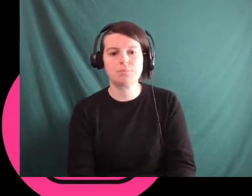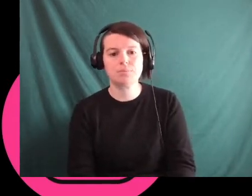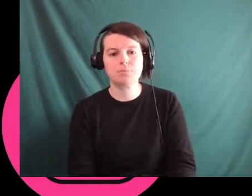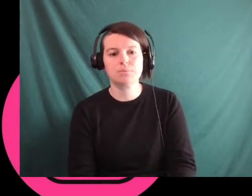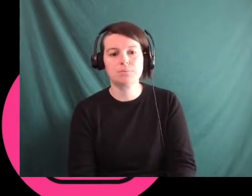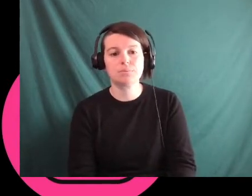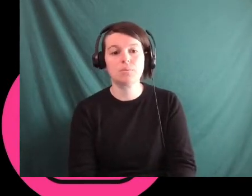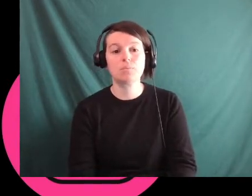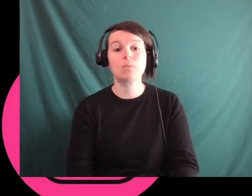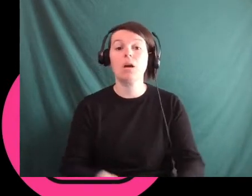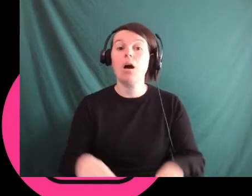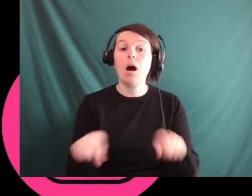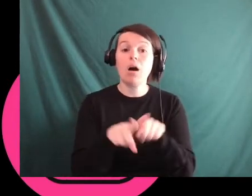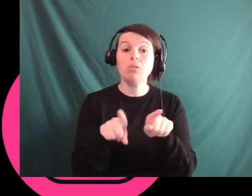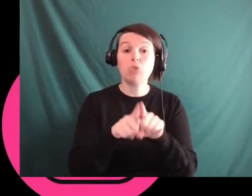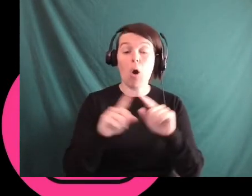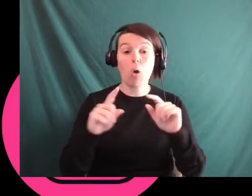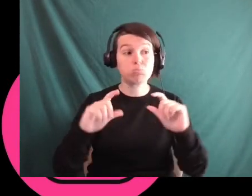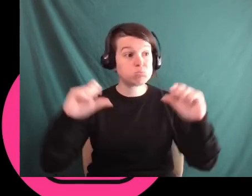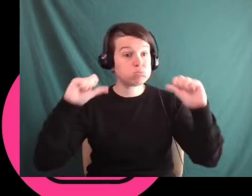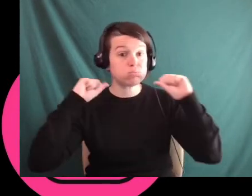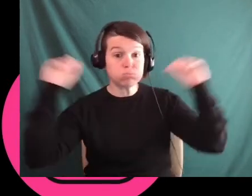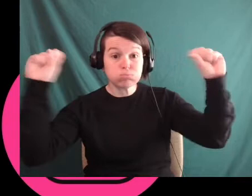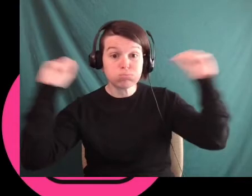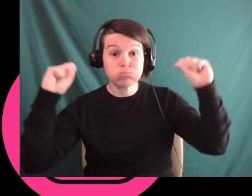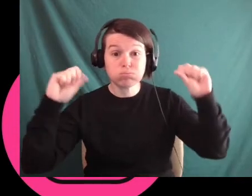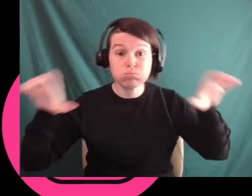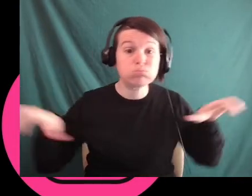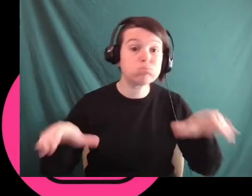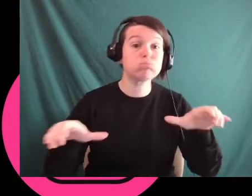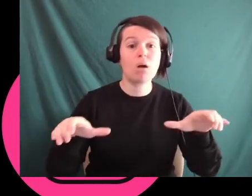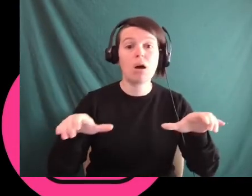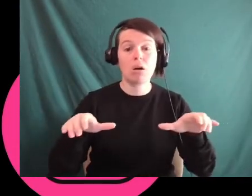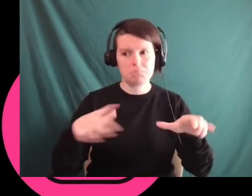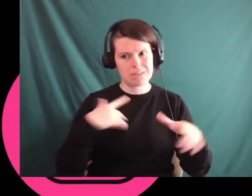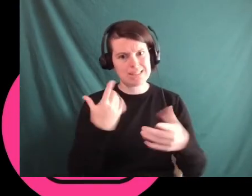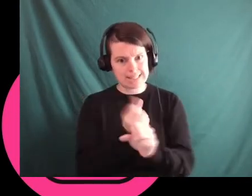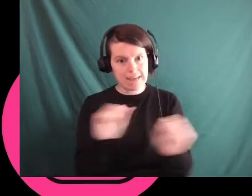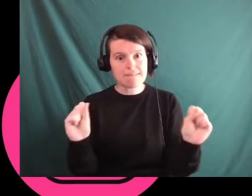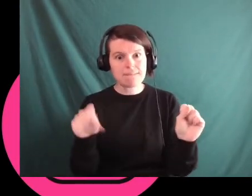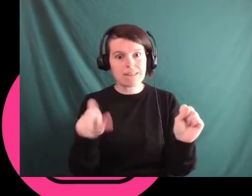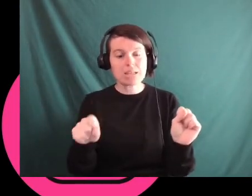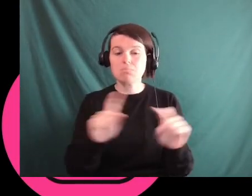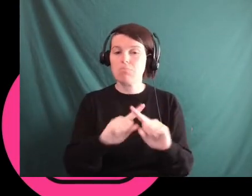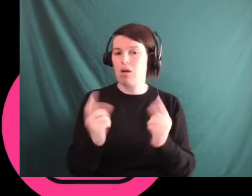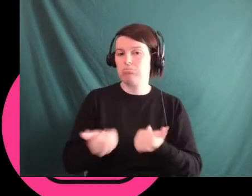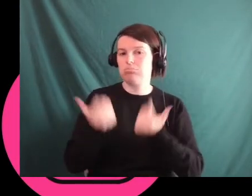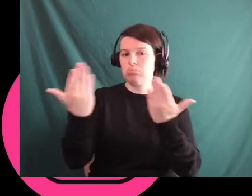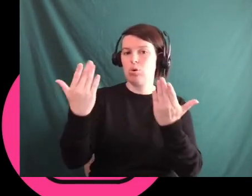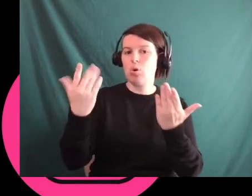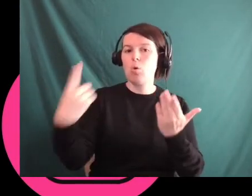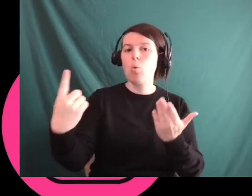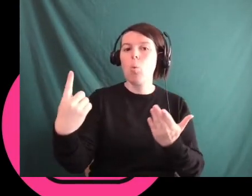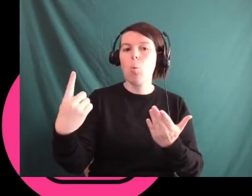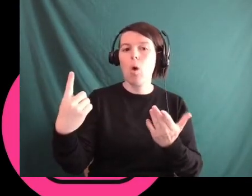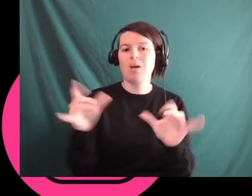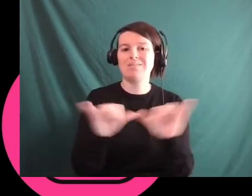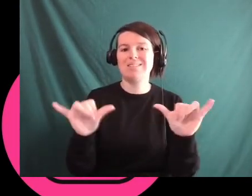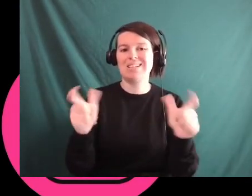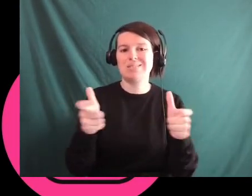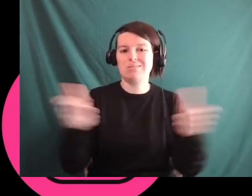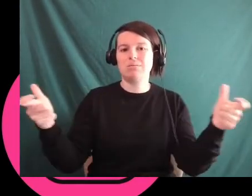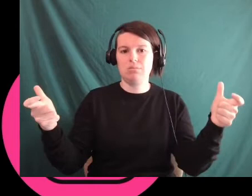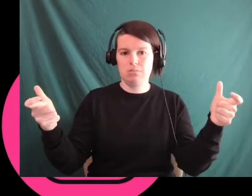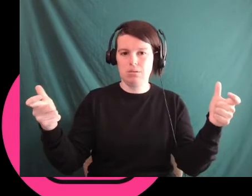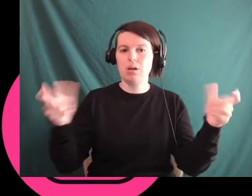Also, when being active, it is safe to bind using a chest binder, but it is recommended to wear one size larger than you would